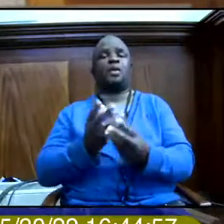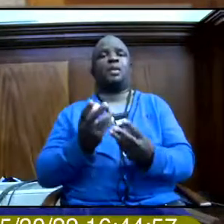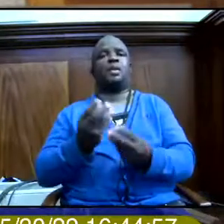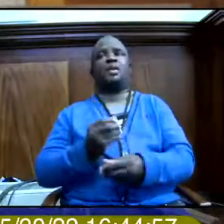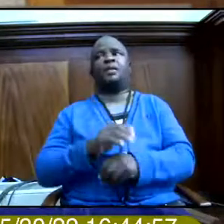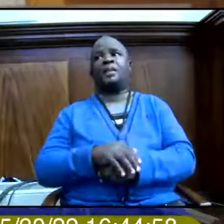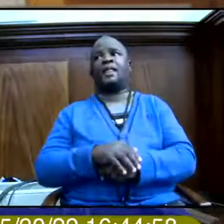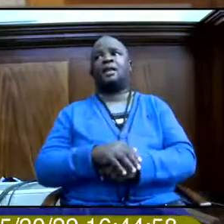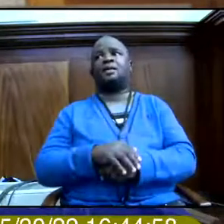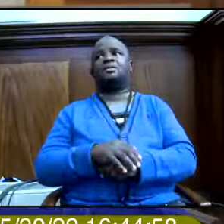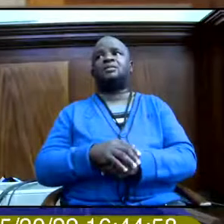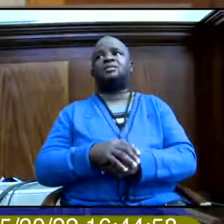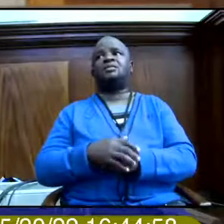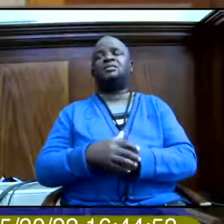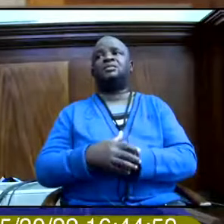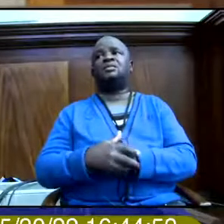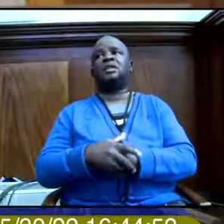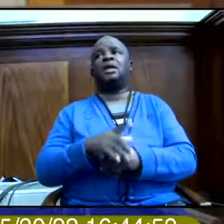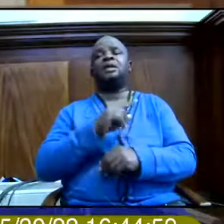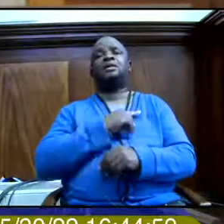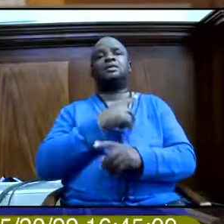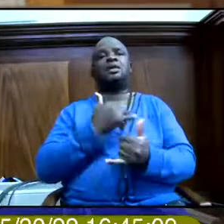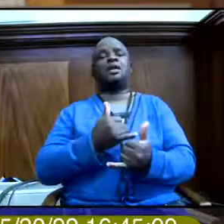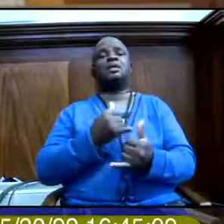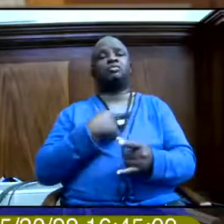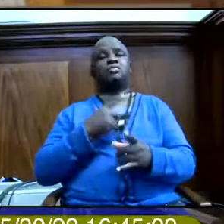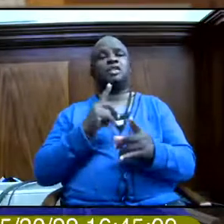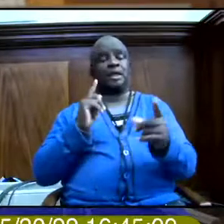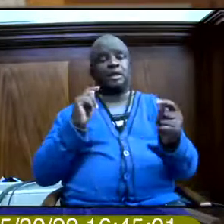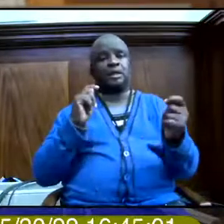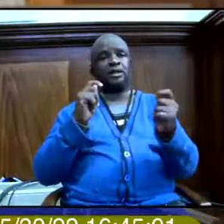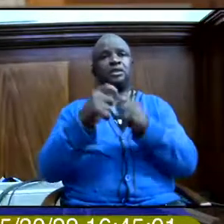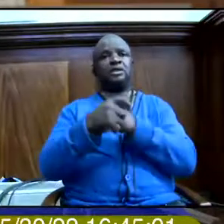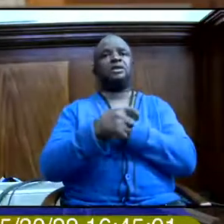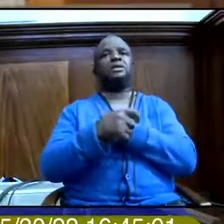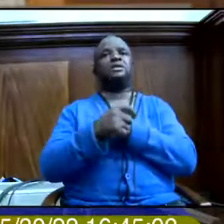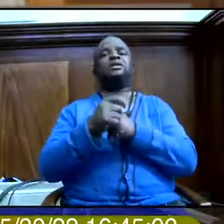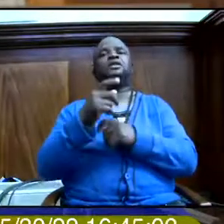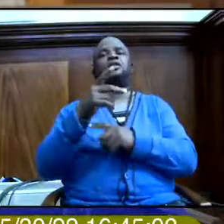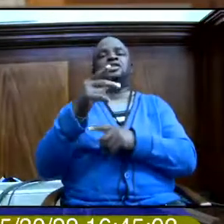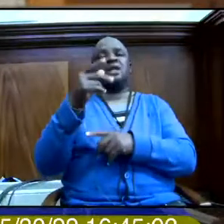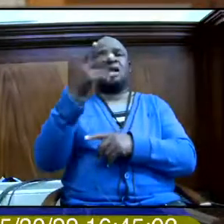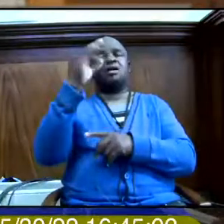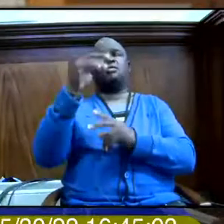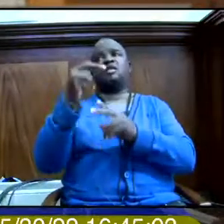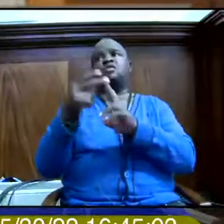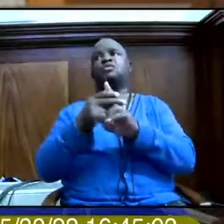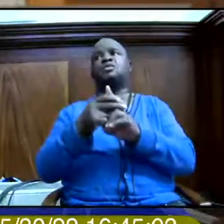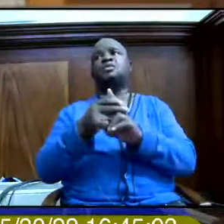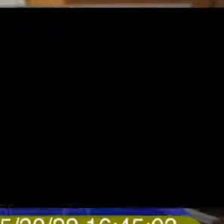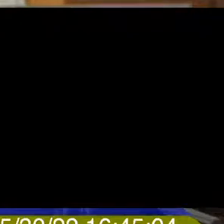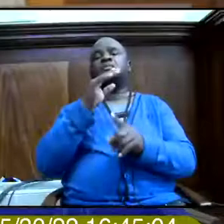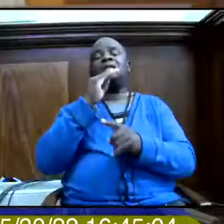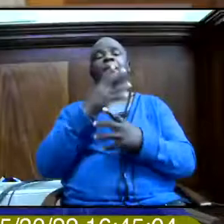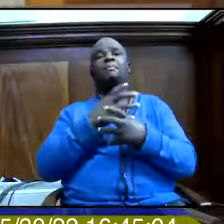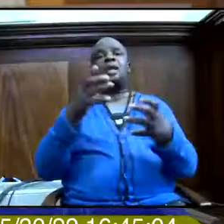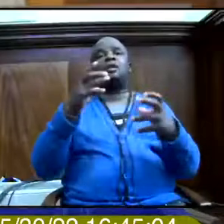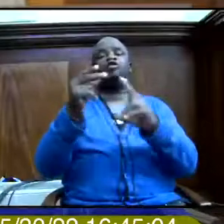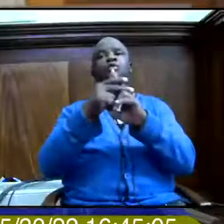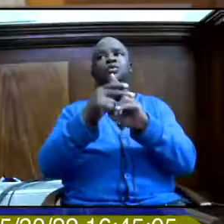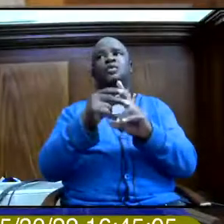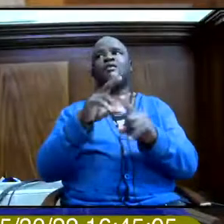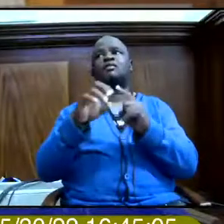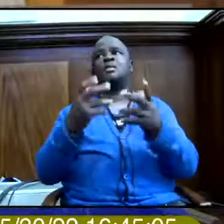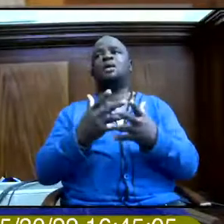that is why i'm saying we are gravitating towards state unionism where the largest unions are